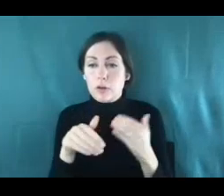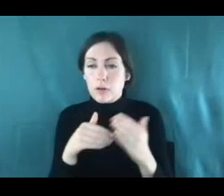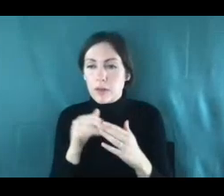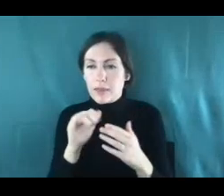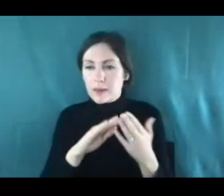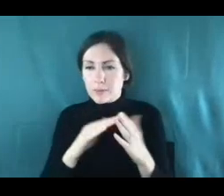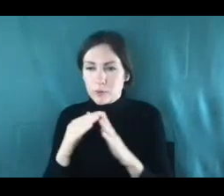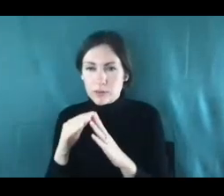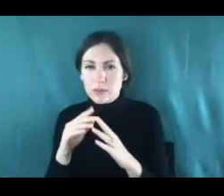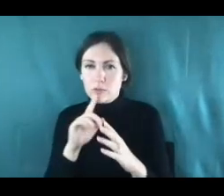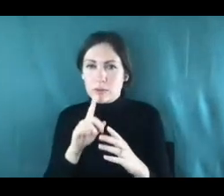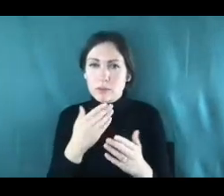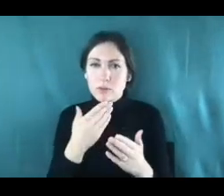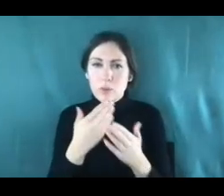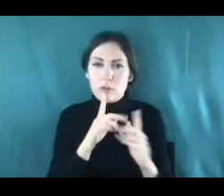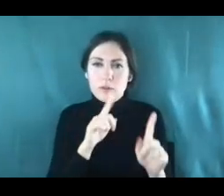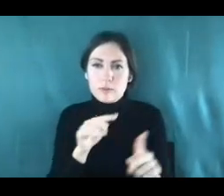community-informed.